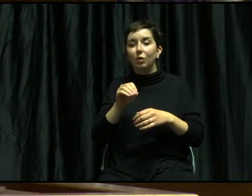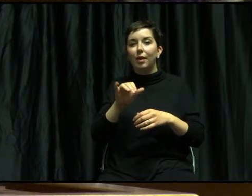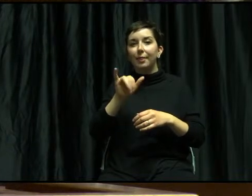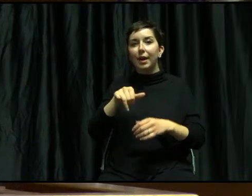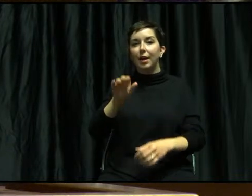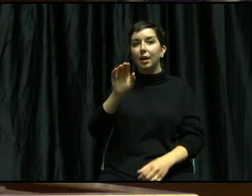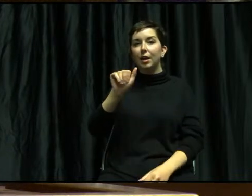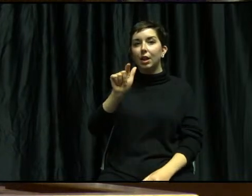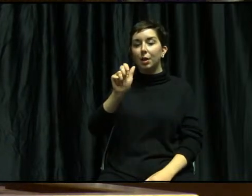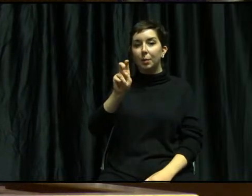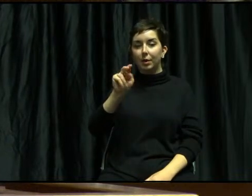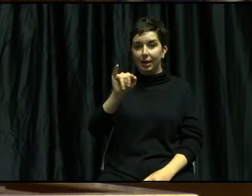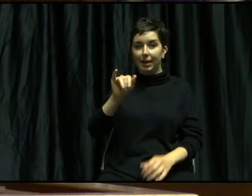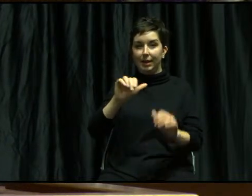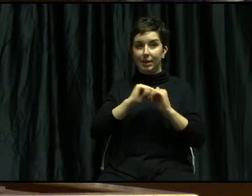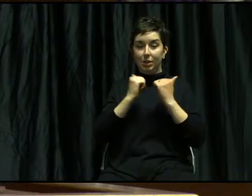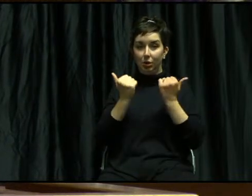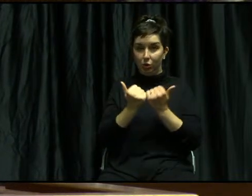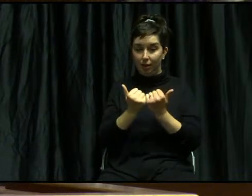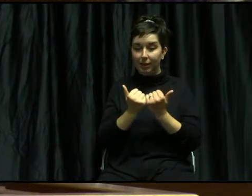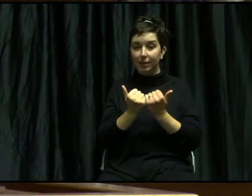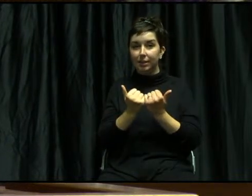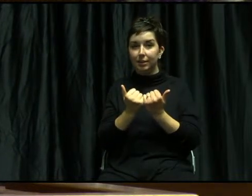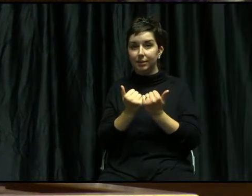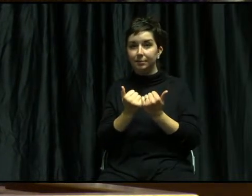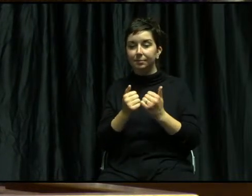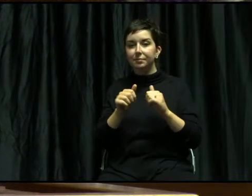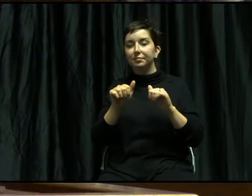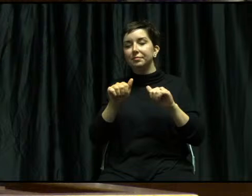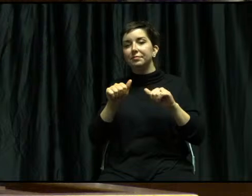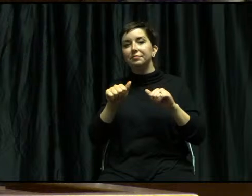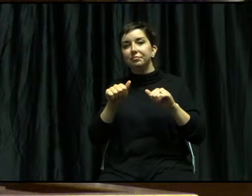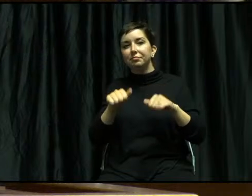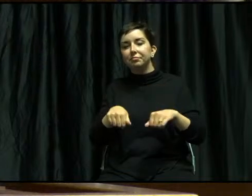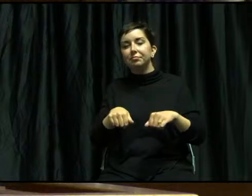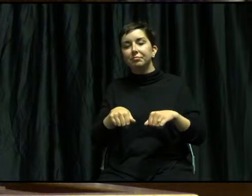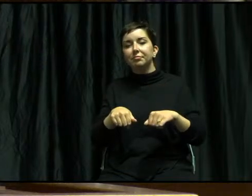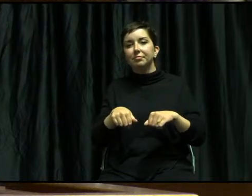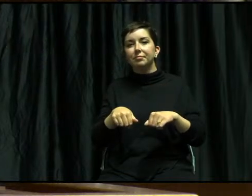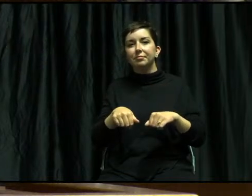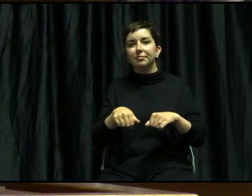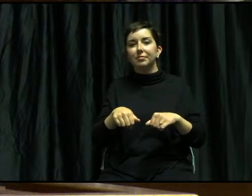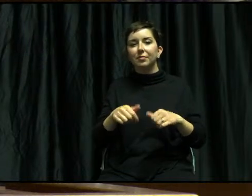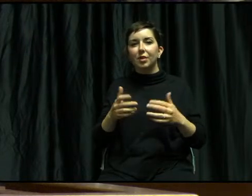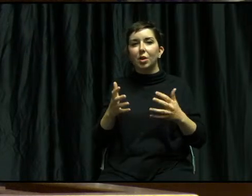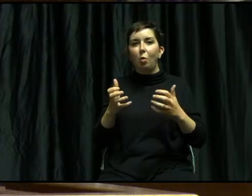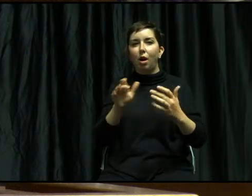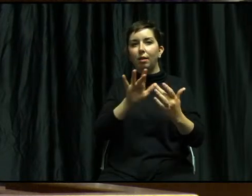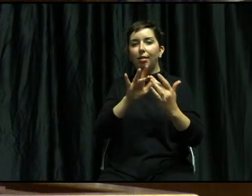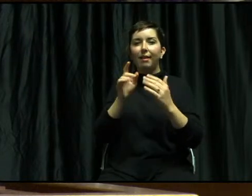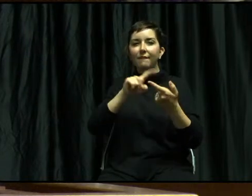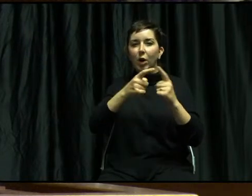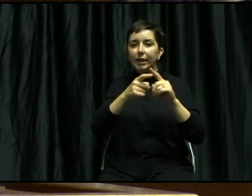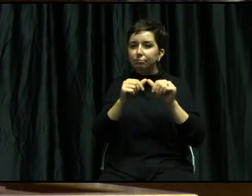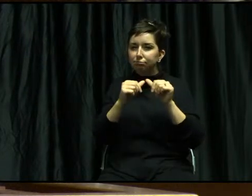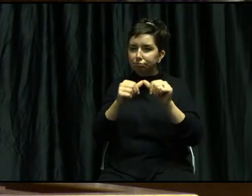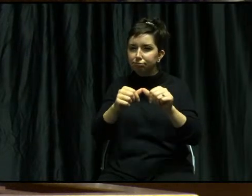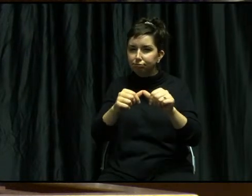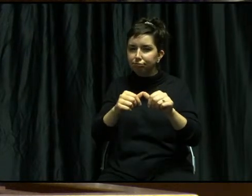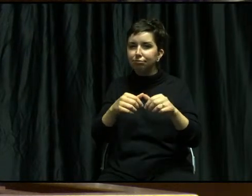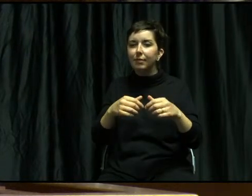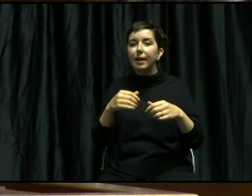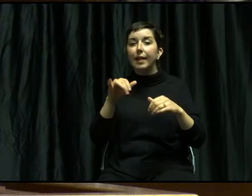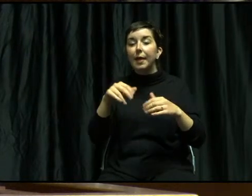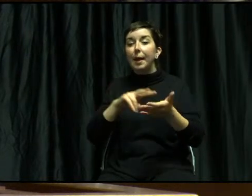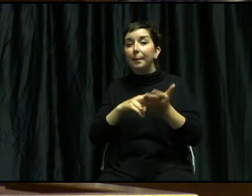to champion the university by fostering spirited and lasting ties among alumni and friends. And what that means is